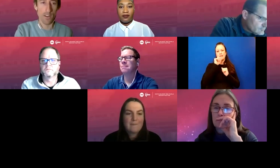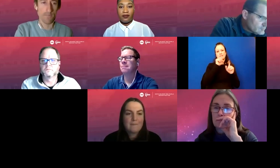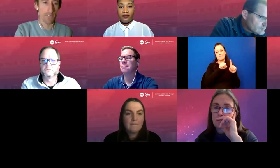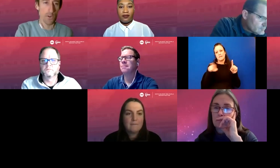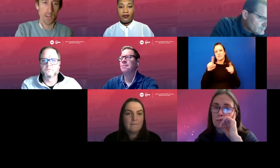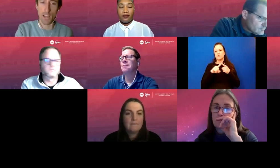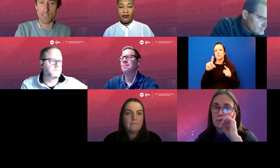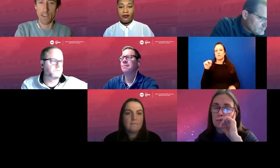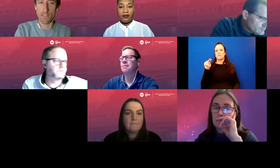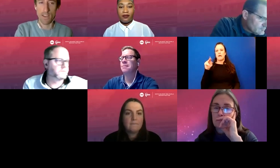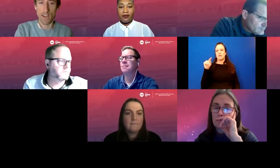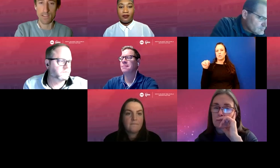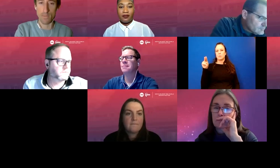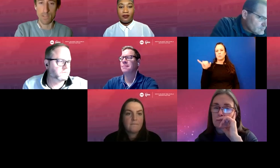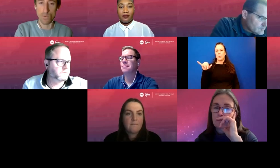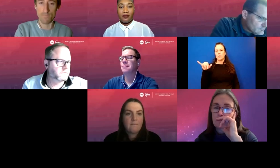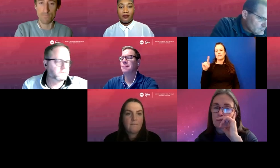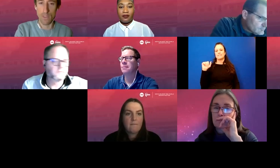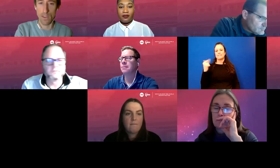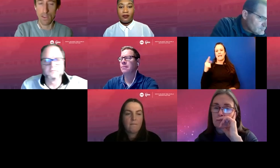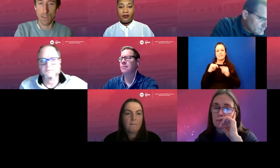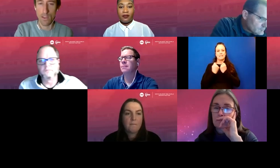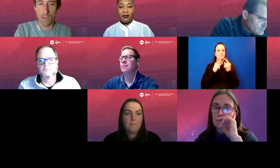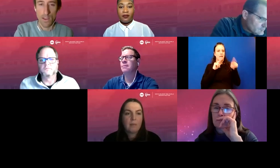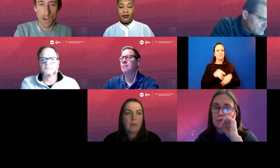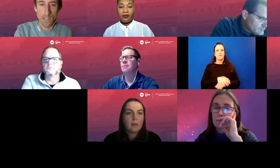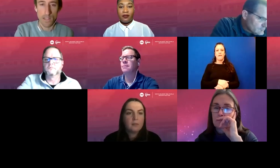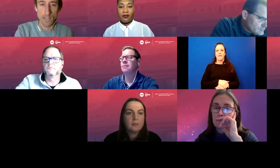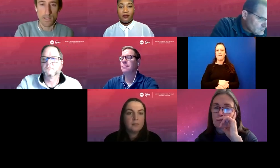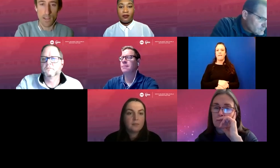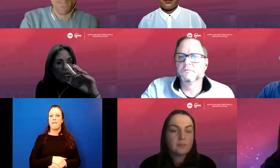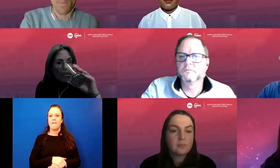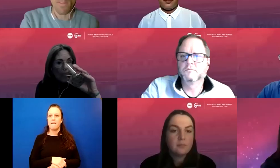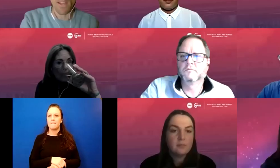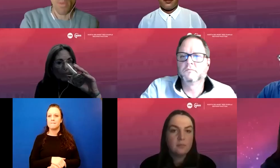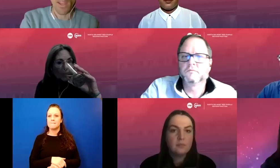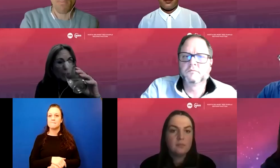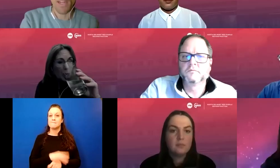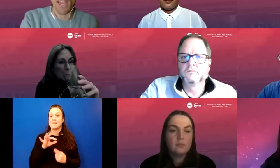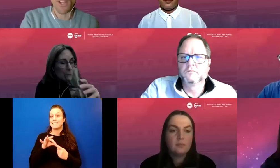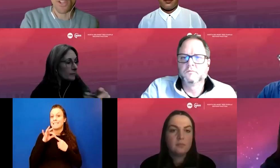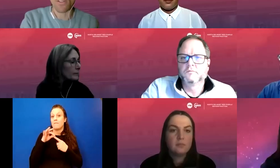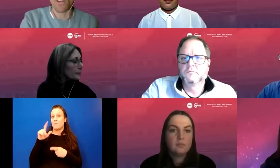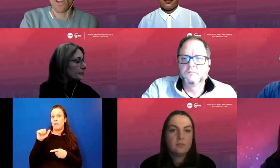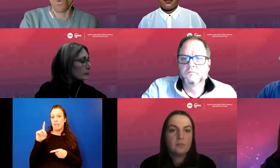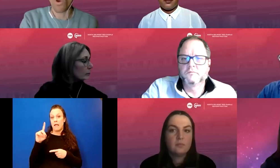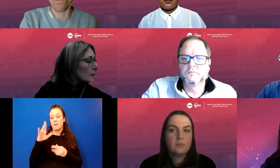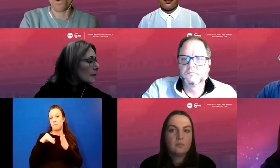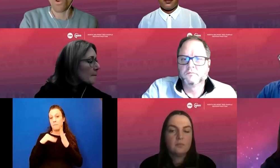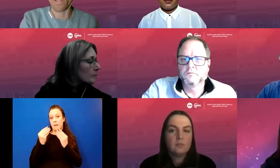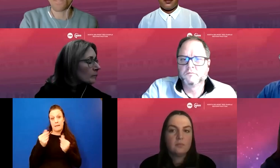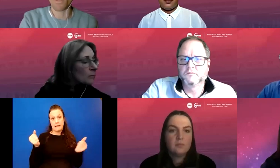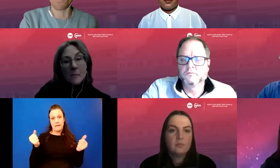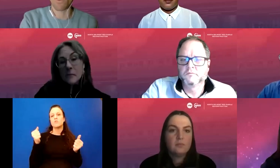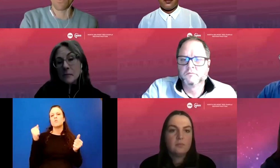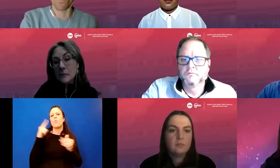to Don and Tony to kind of tag team this one. Uh, it says, aside from the lead paint mitigation, what